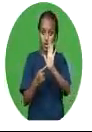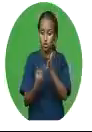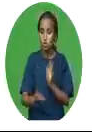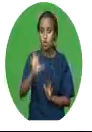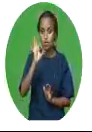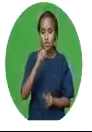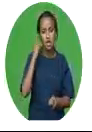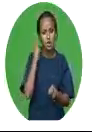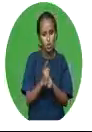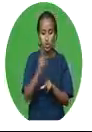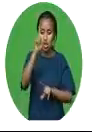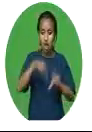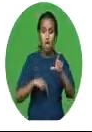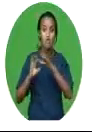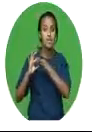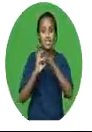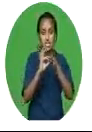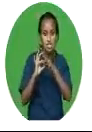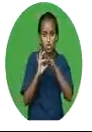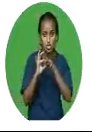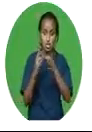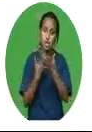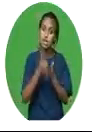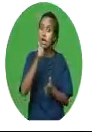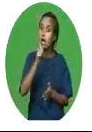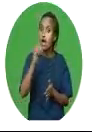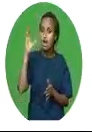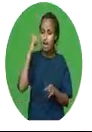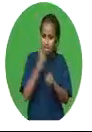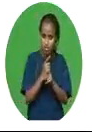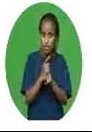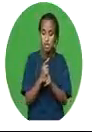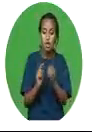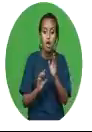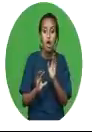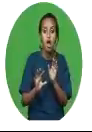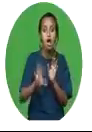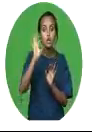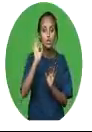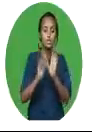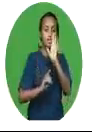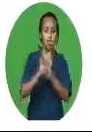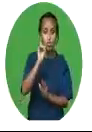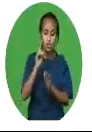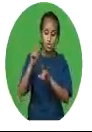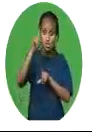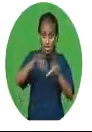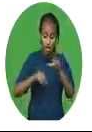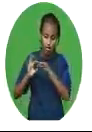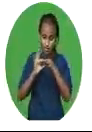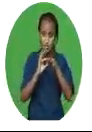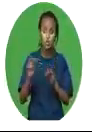an accurate line of intersection and an ultimately accurate development. The line of intersection of